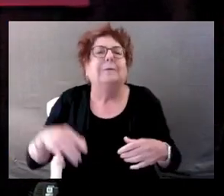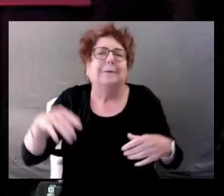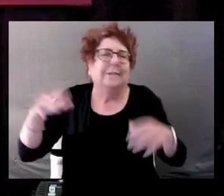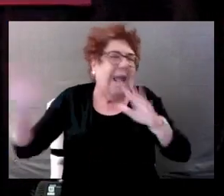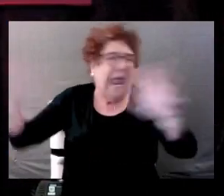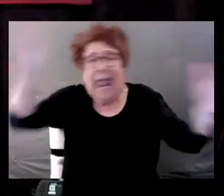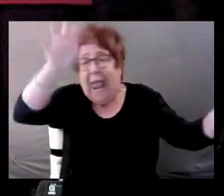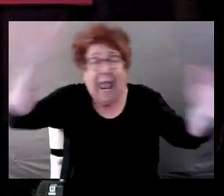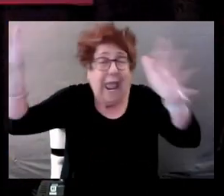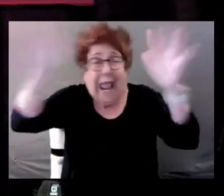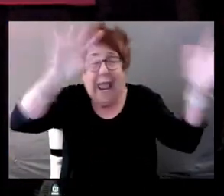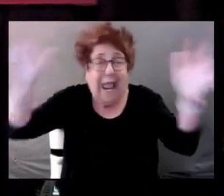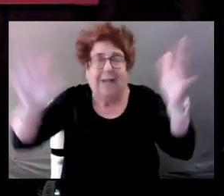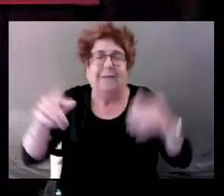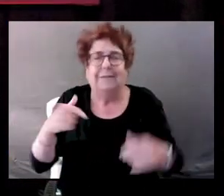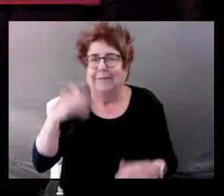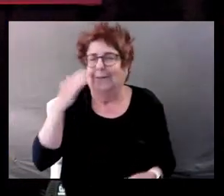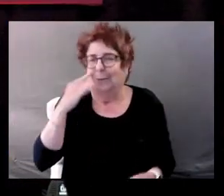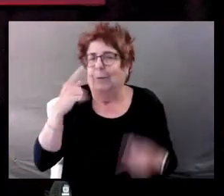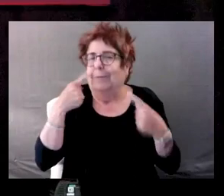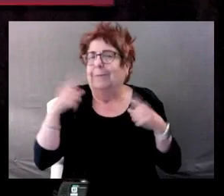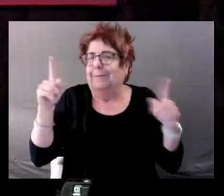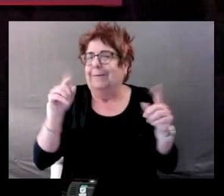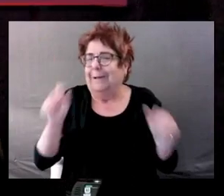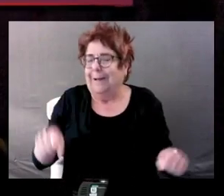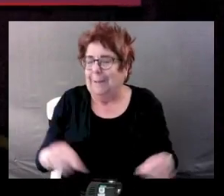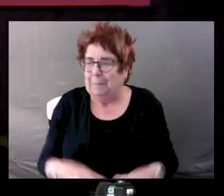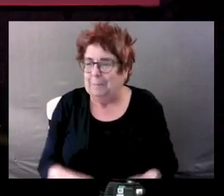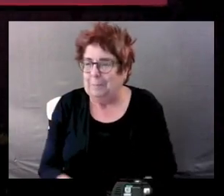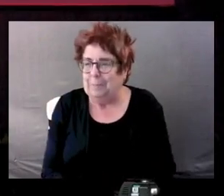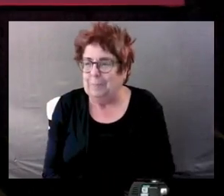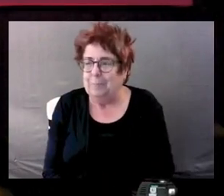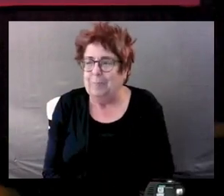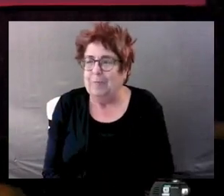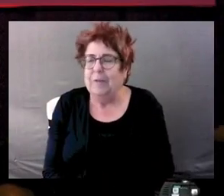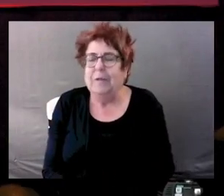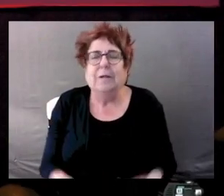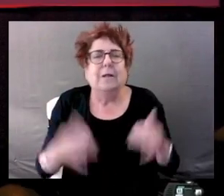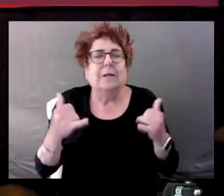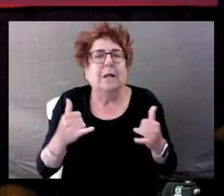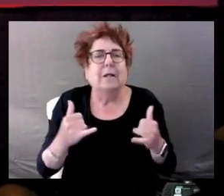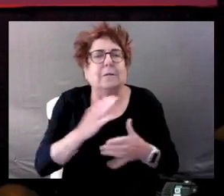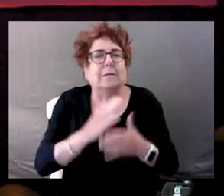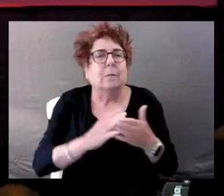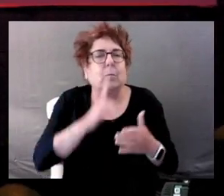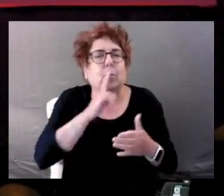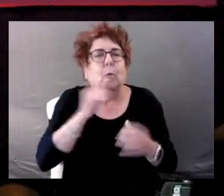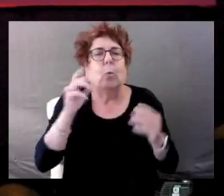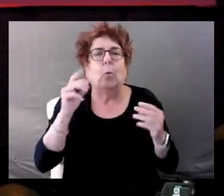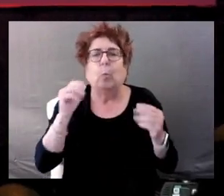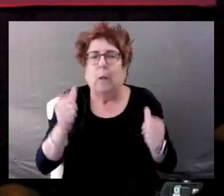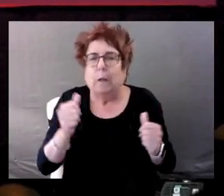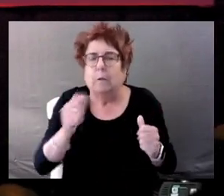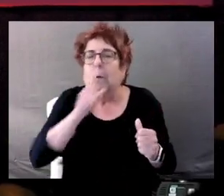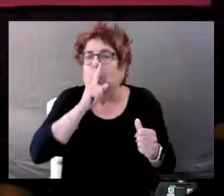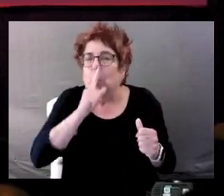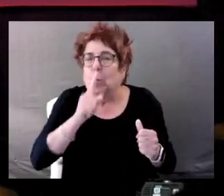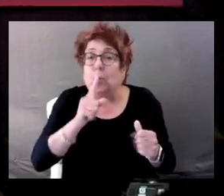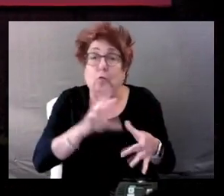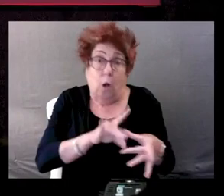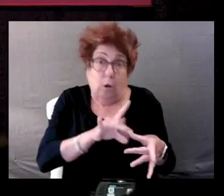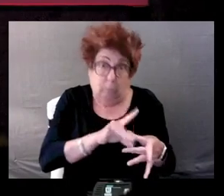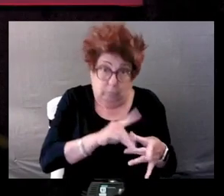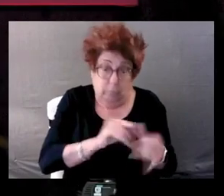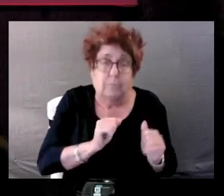Okay. I knew you could good. Do it. All right, some very quick real talk. I'm going to echo something that Mikhail said earlier. Community,